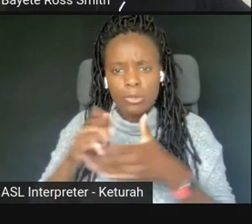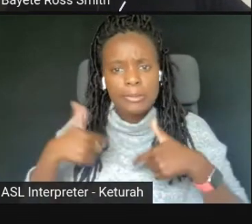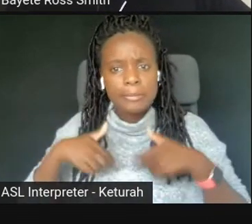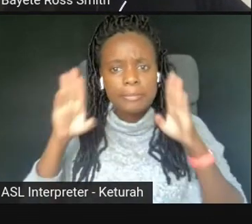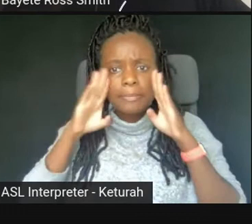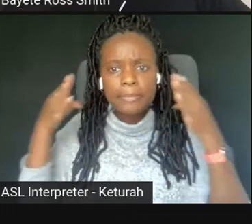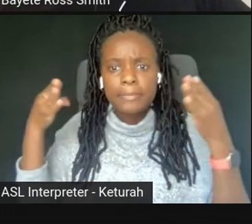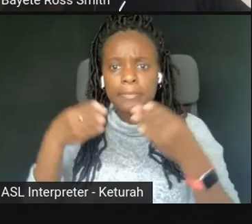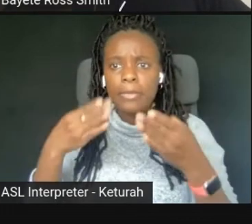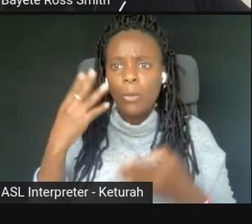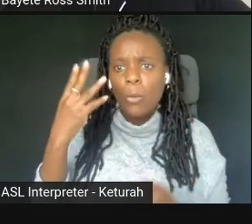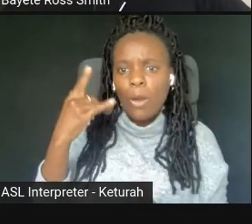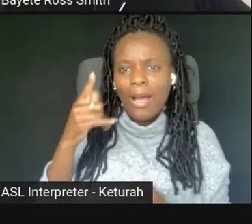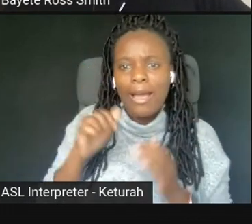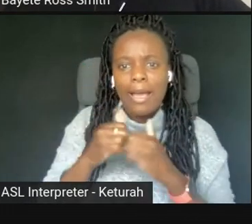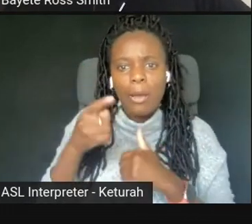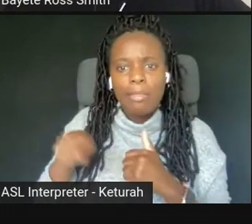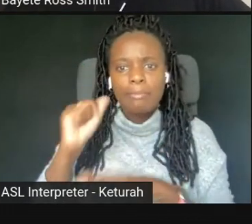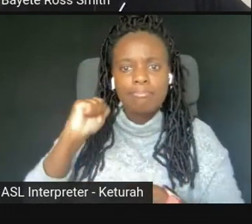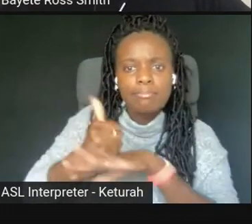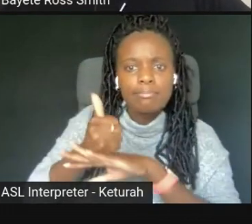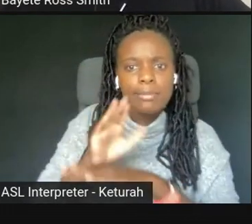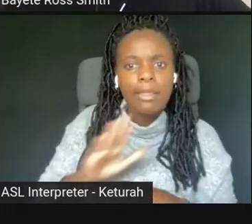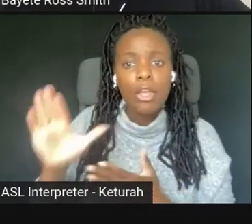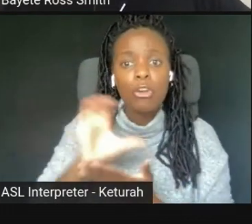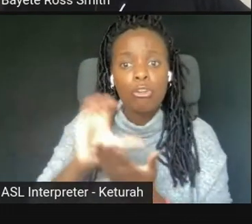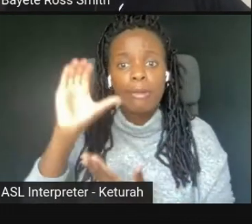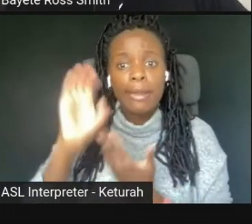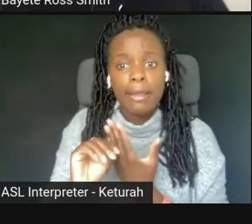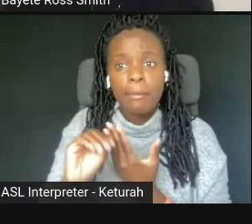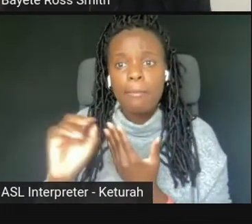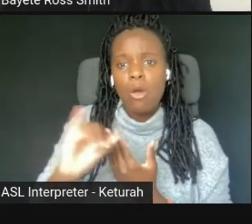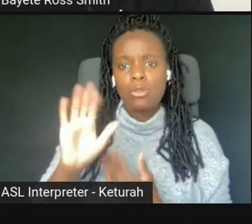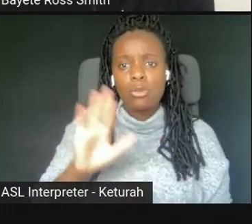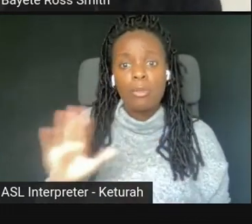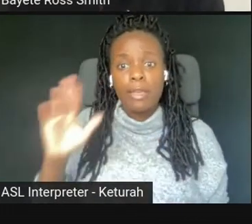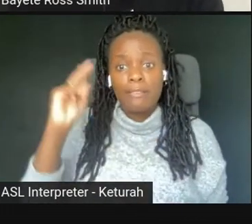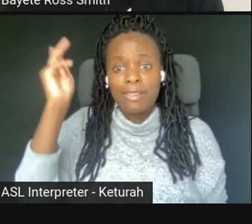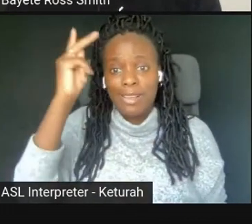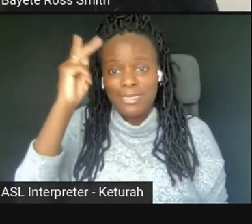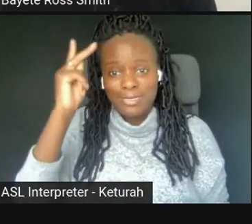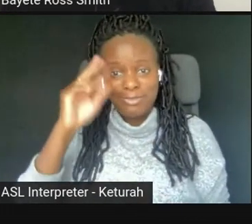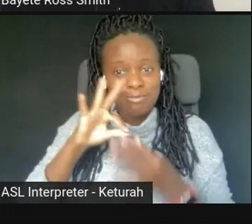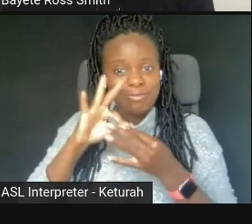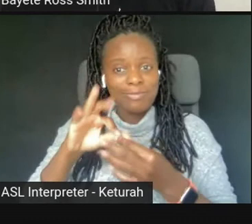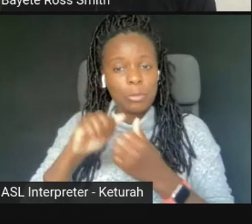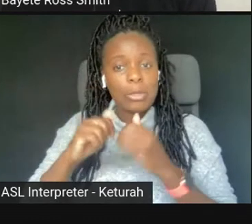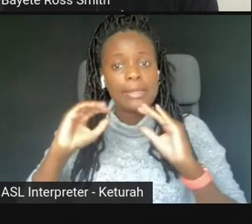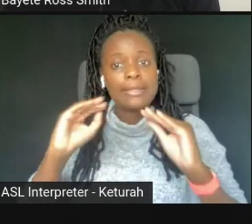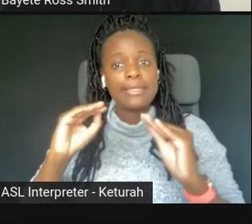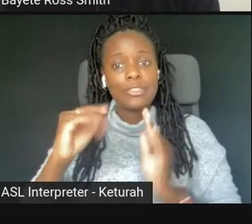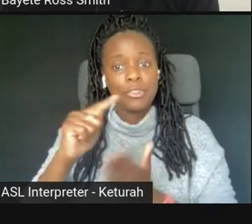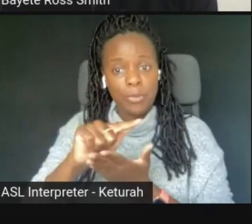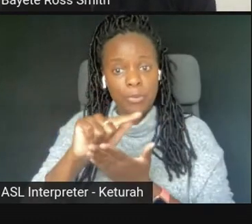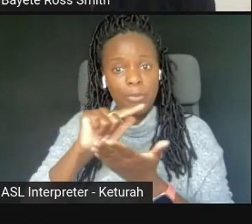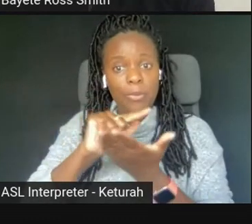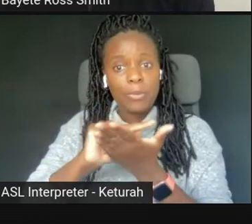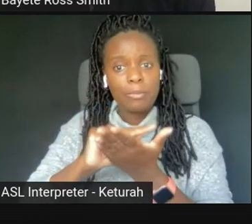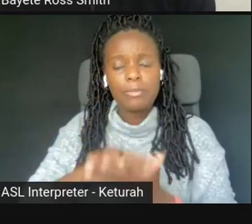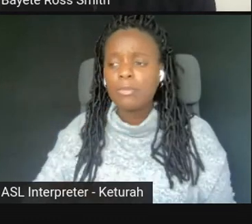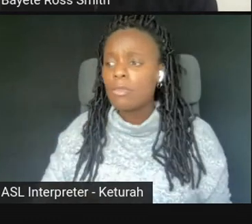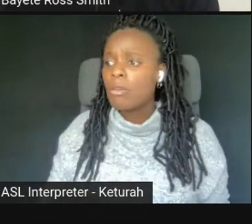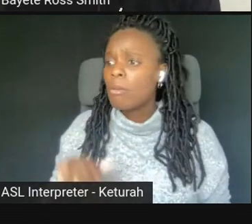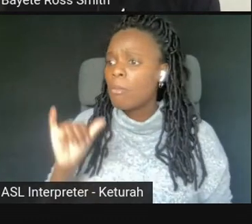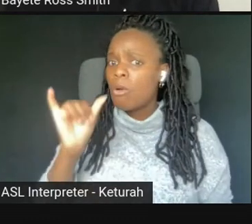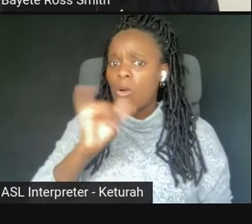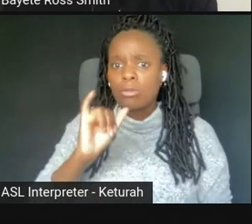their curriculum and their corresponding philosophy towards teaching law. I'm also interested in developing strategic